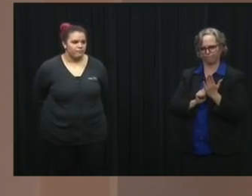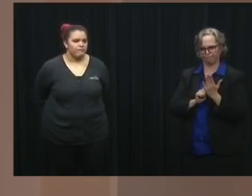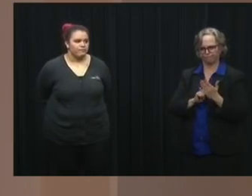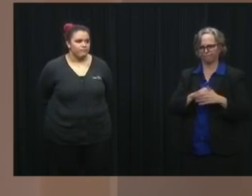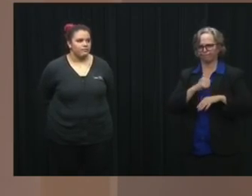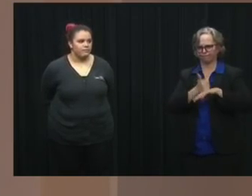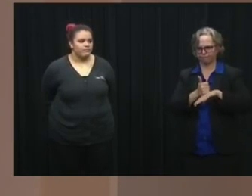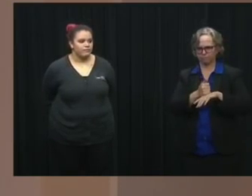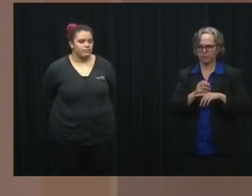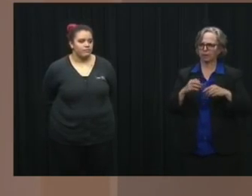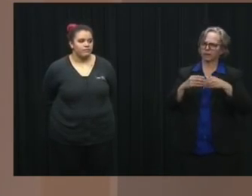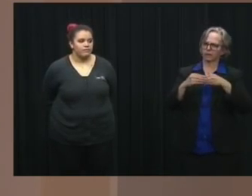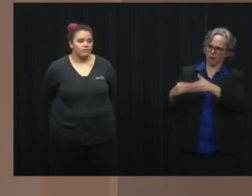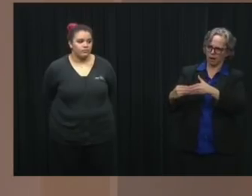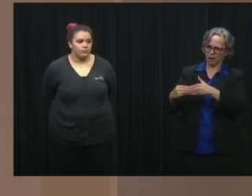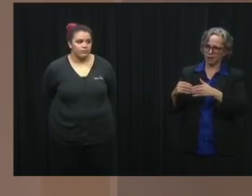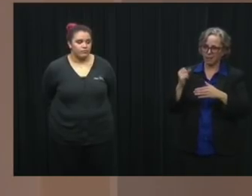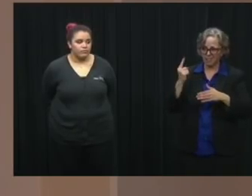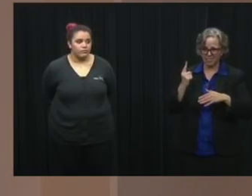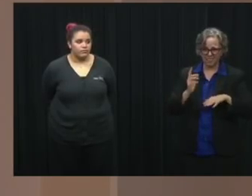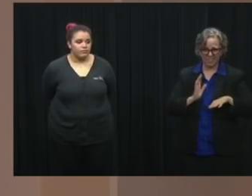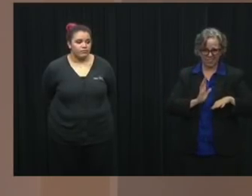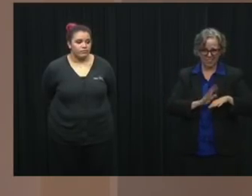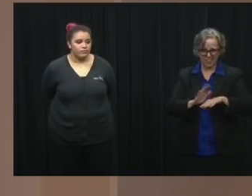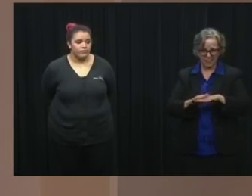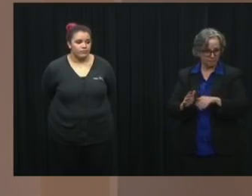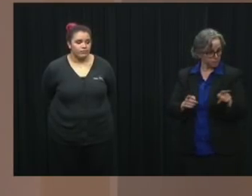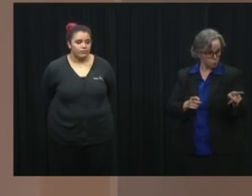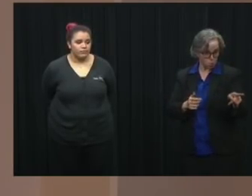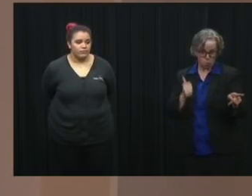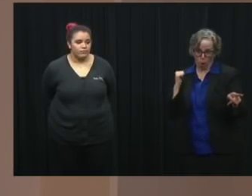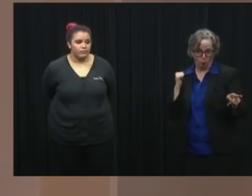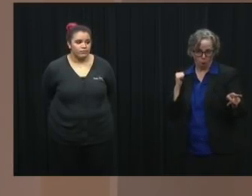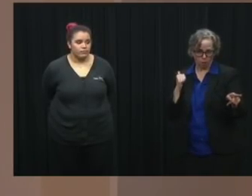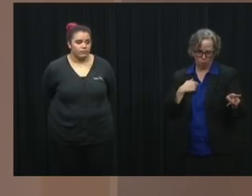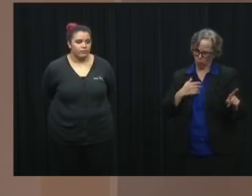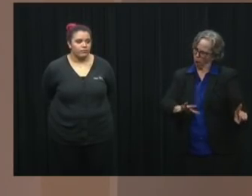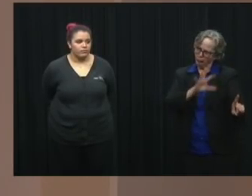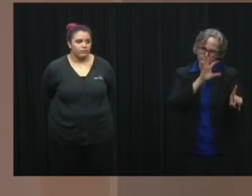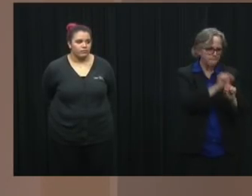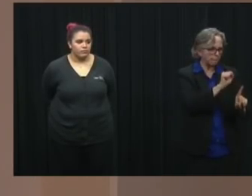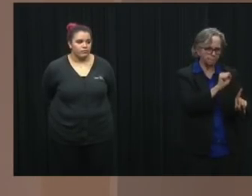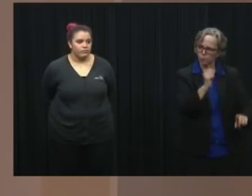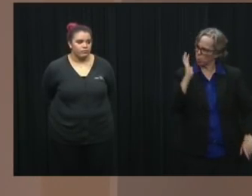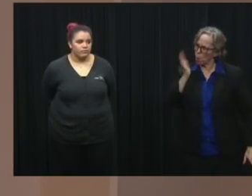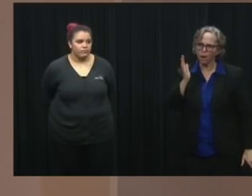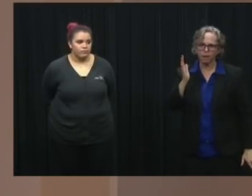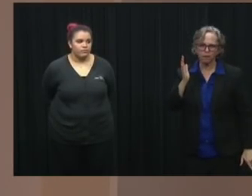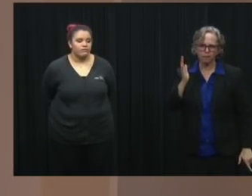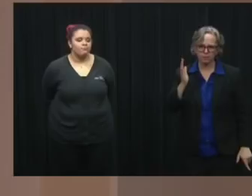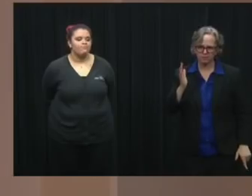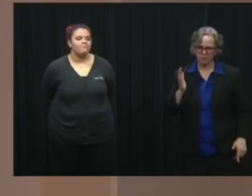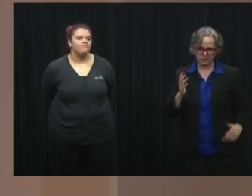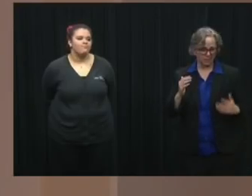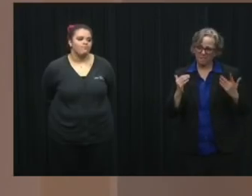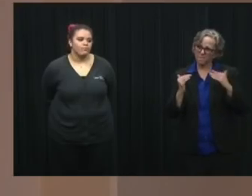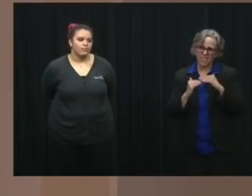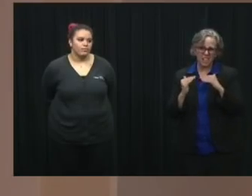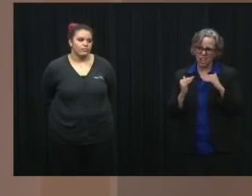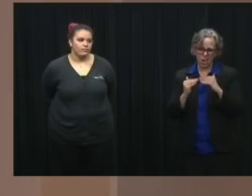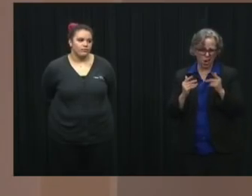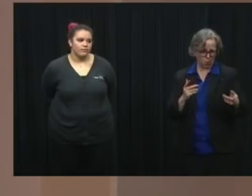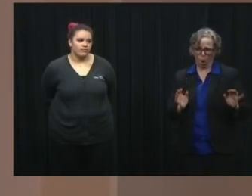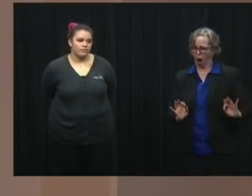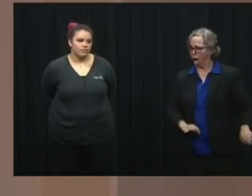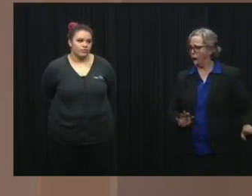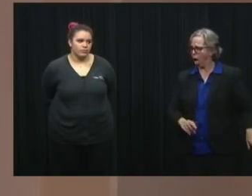coming. We can't have people who are violating this because it's not fair. we're not trying to crack down on anybody, but it's not fair for